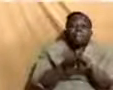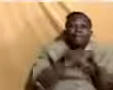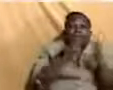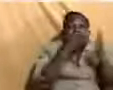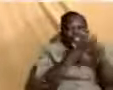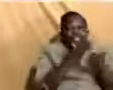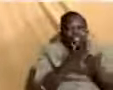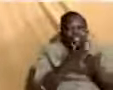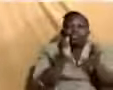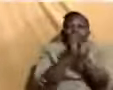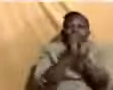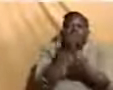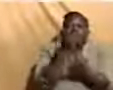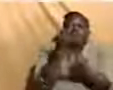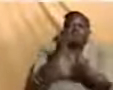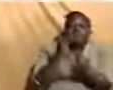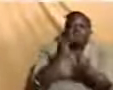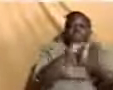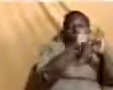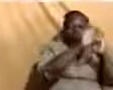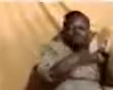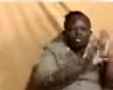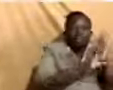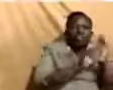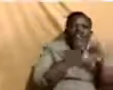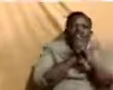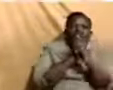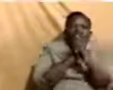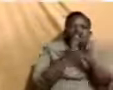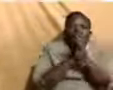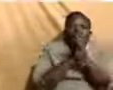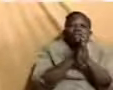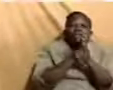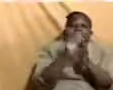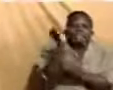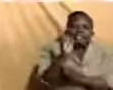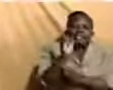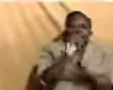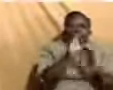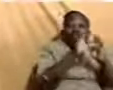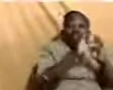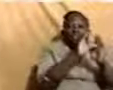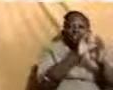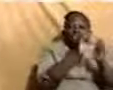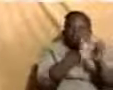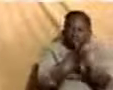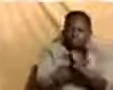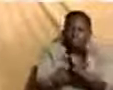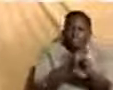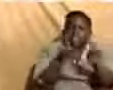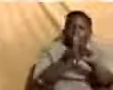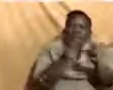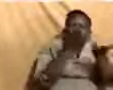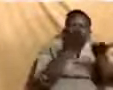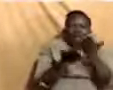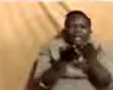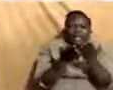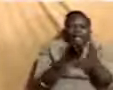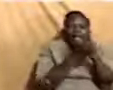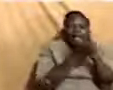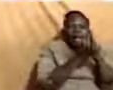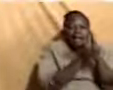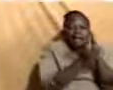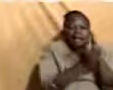Section 14 of the retired Constitution was dealing with presidential immunity. You can compare that with Article 143 of the